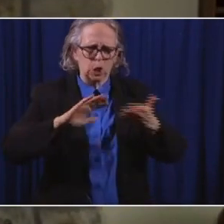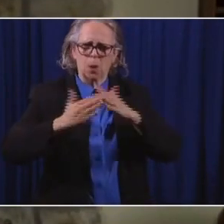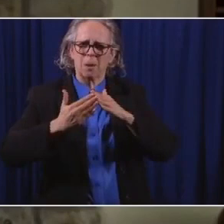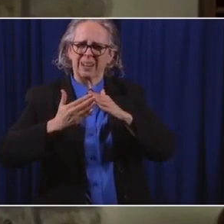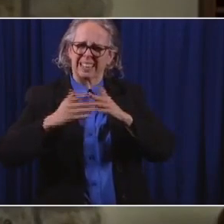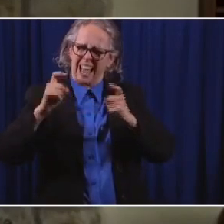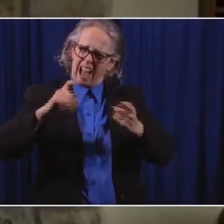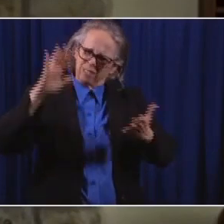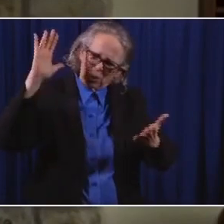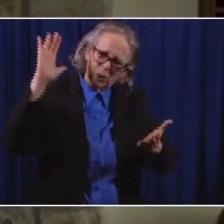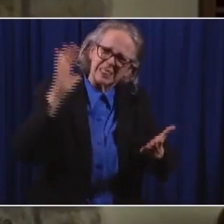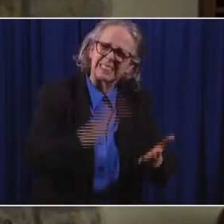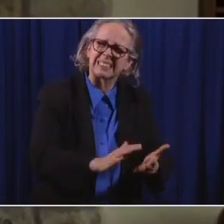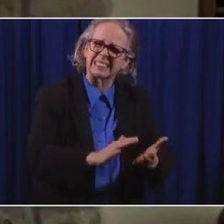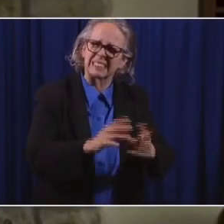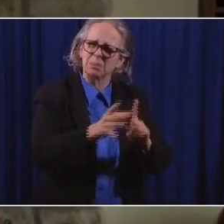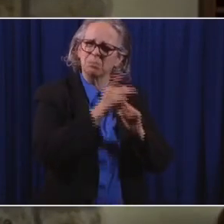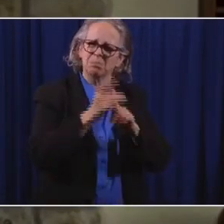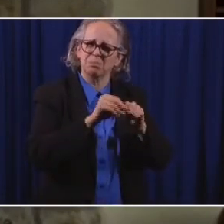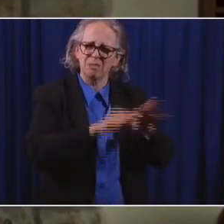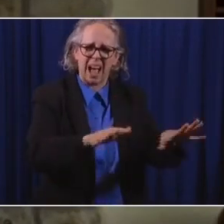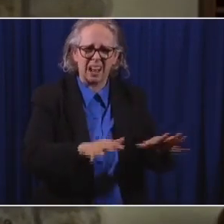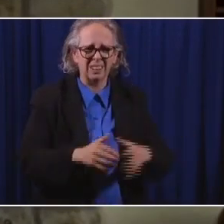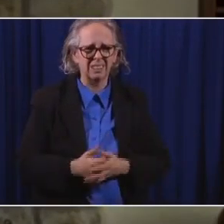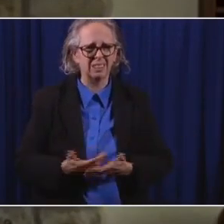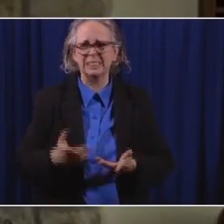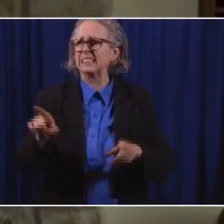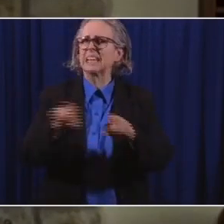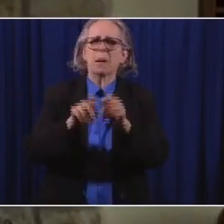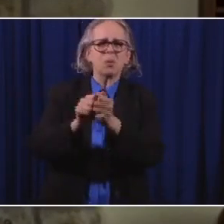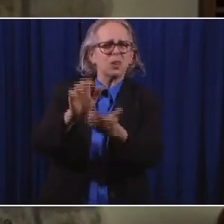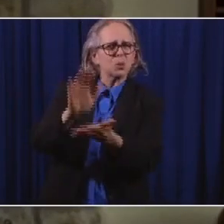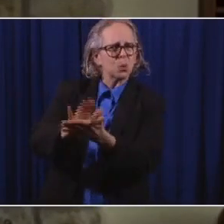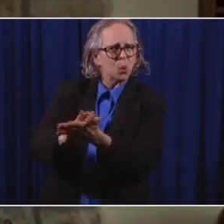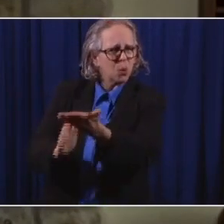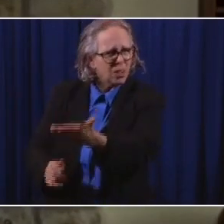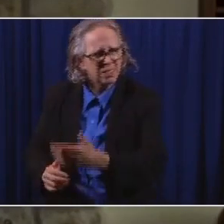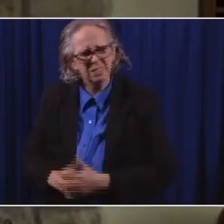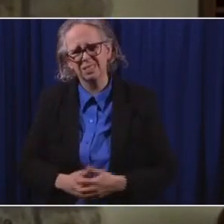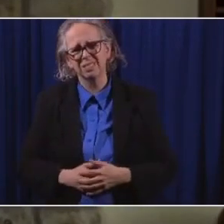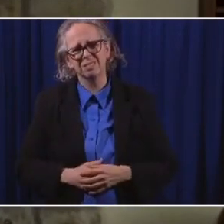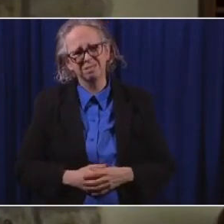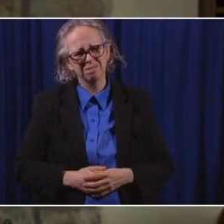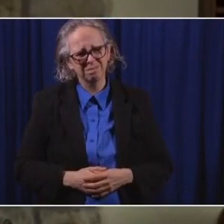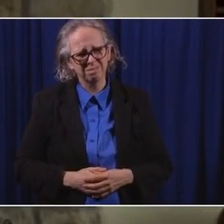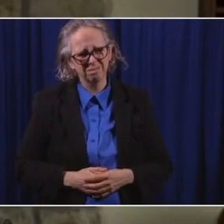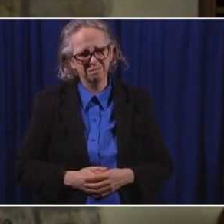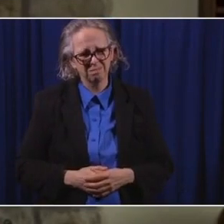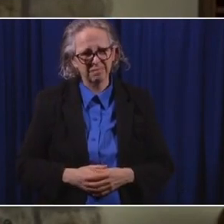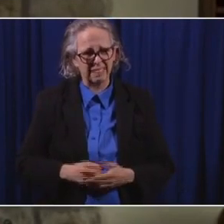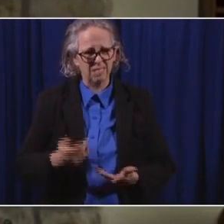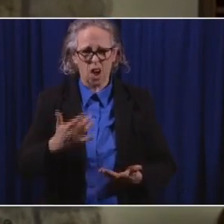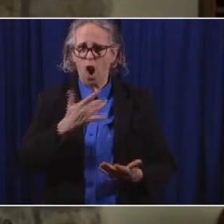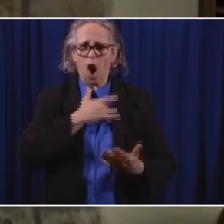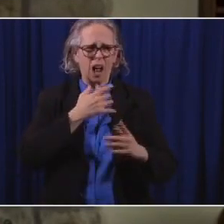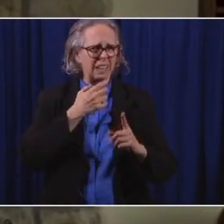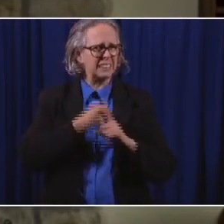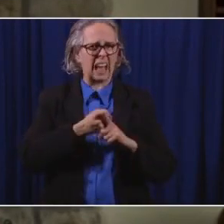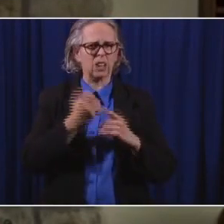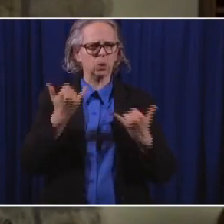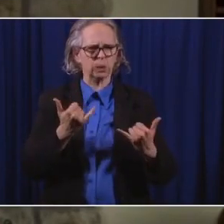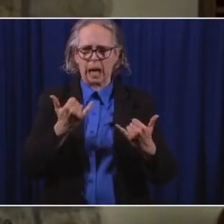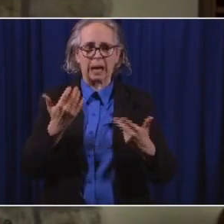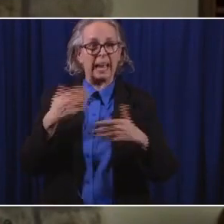And the ability to go into a hospital and be treated as you can today for a heart attack or whatever the